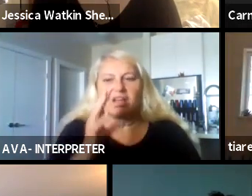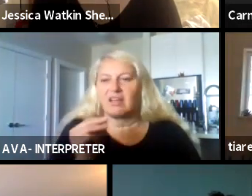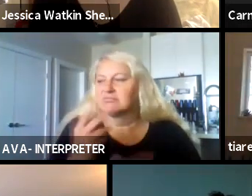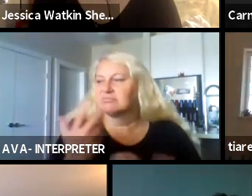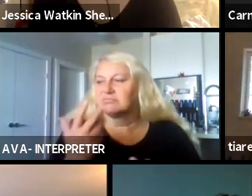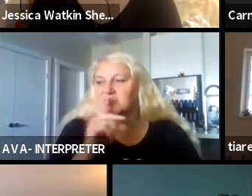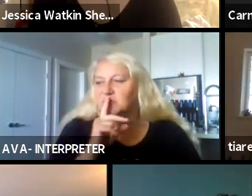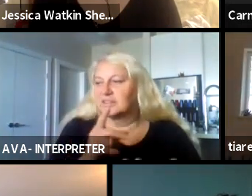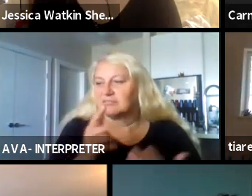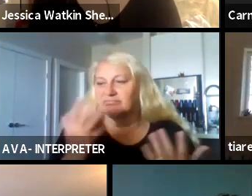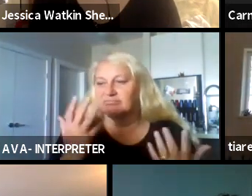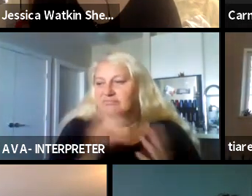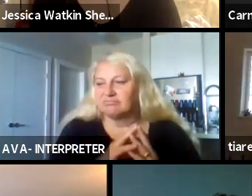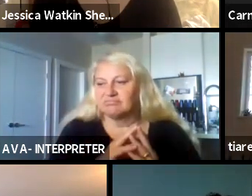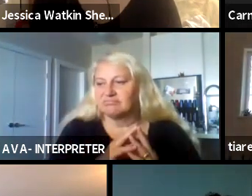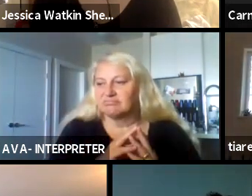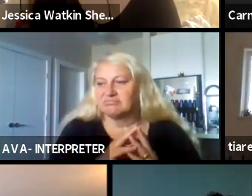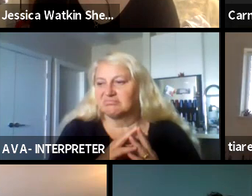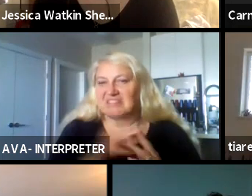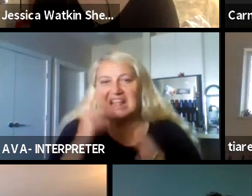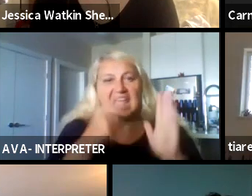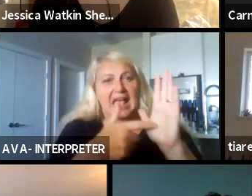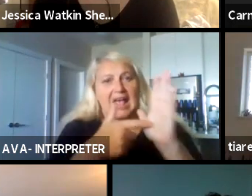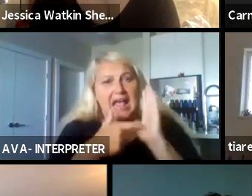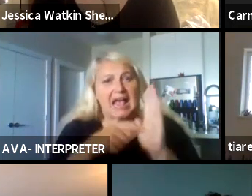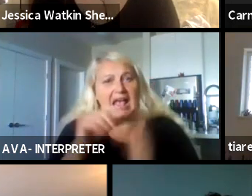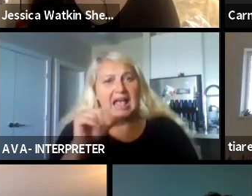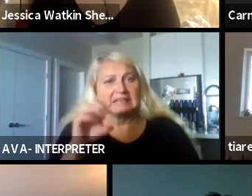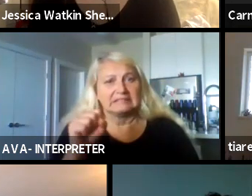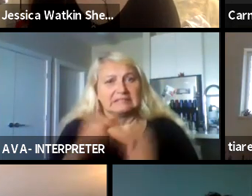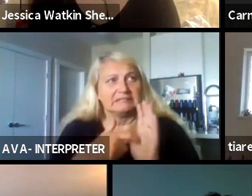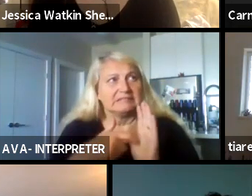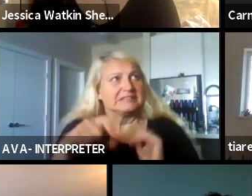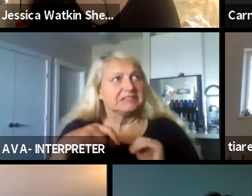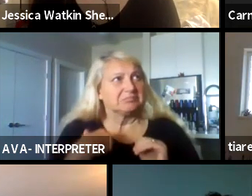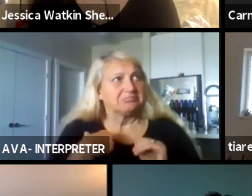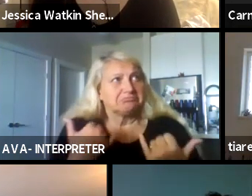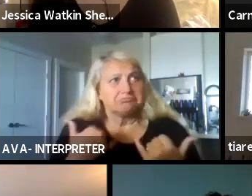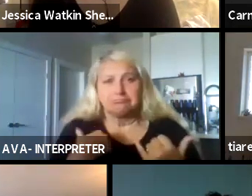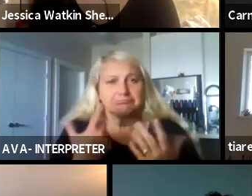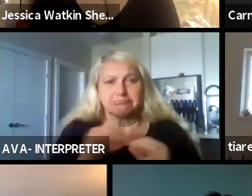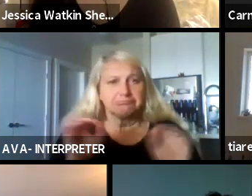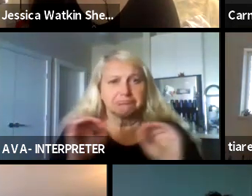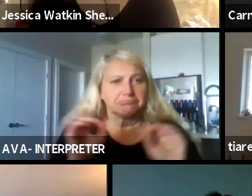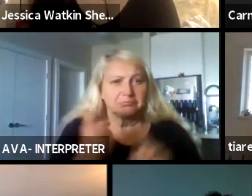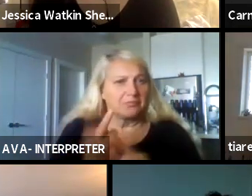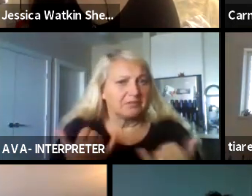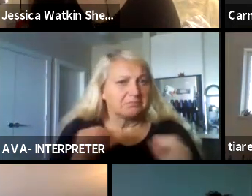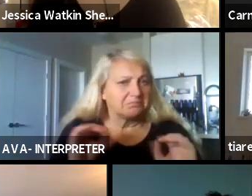any particular access needs at the moment. And